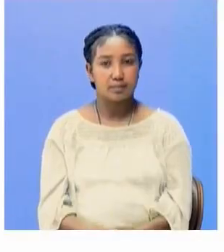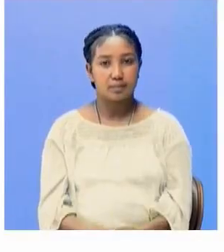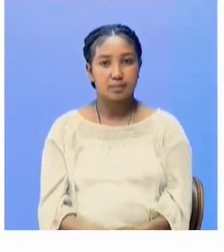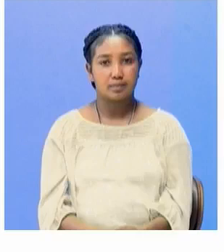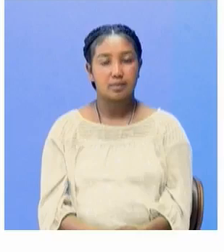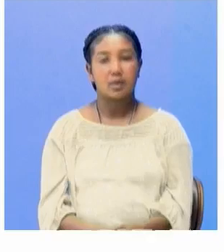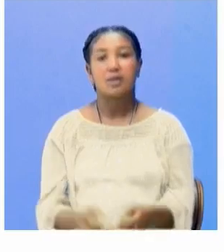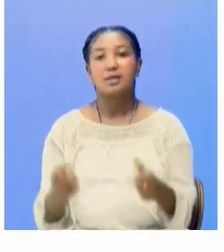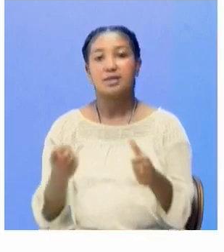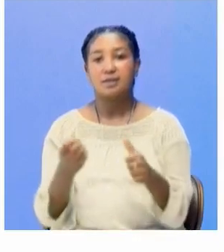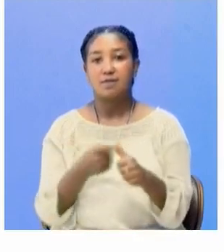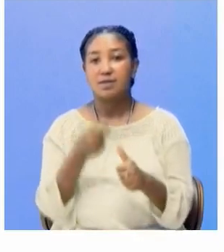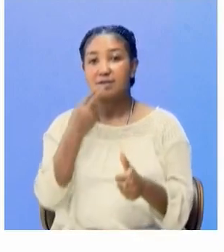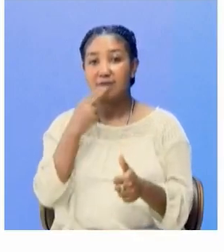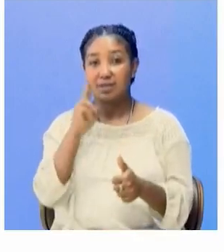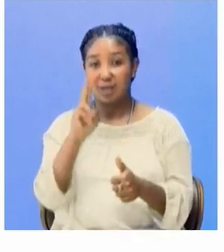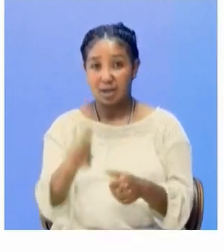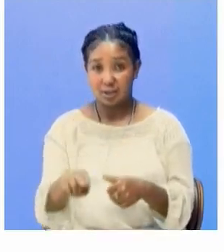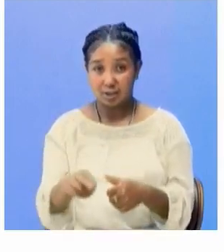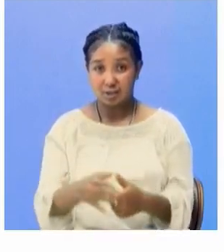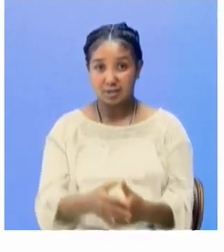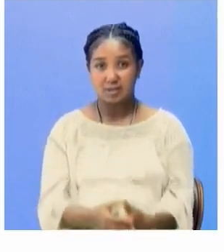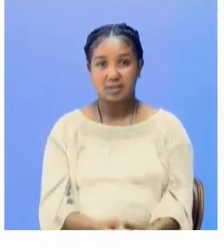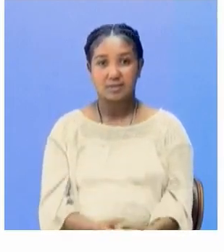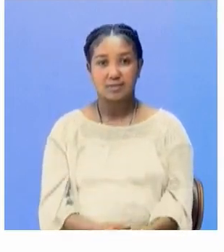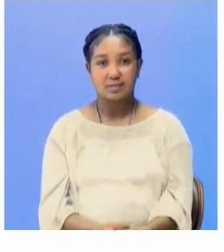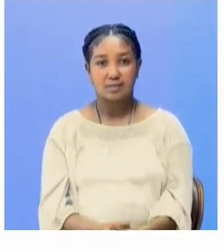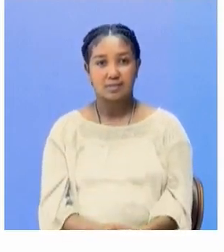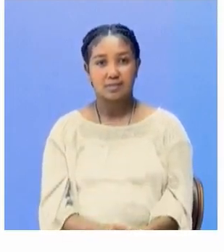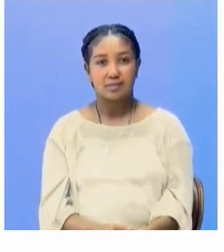The first instruction says,